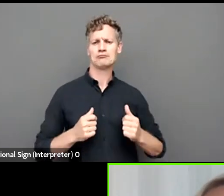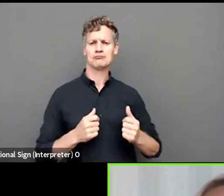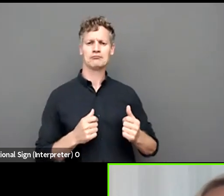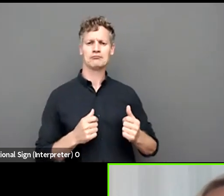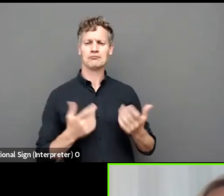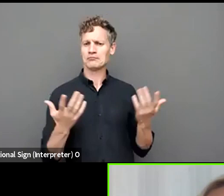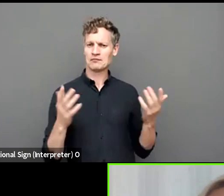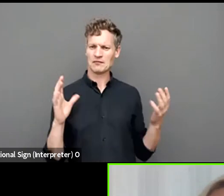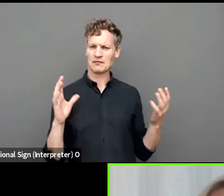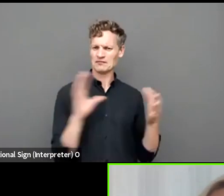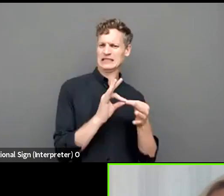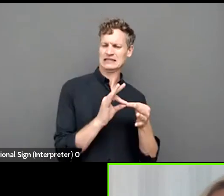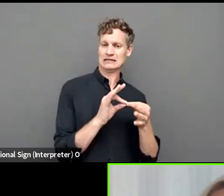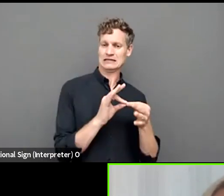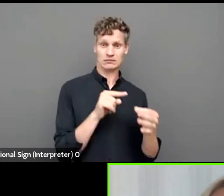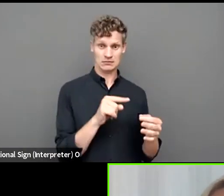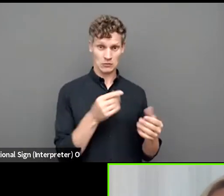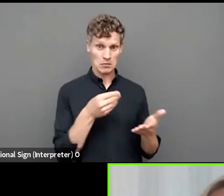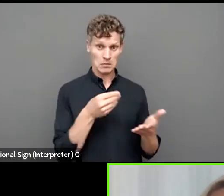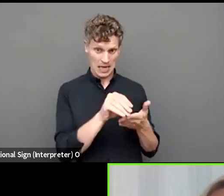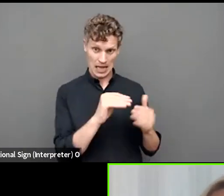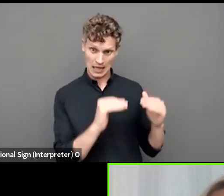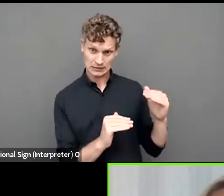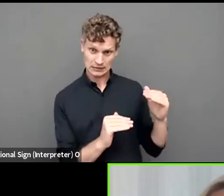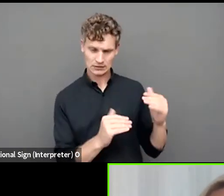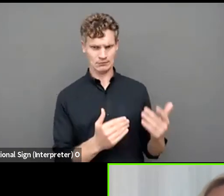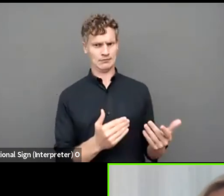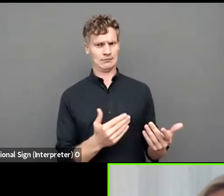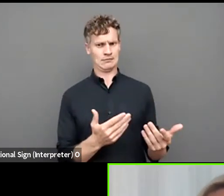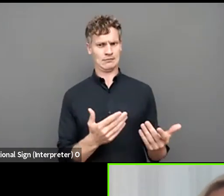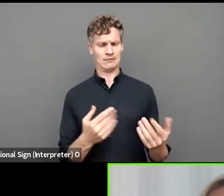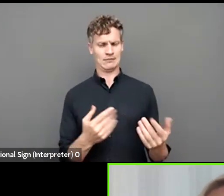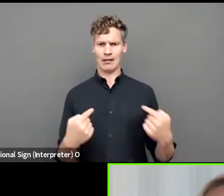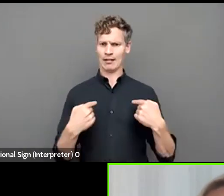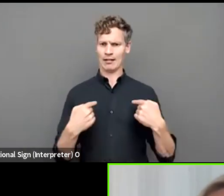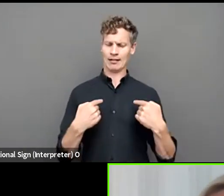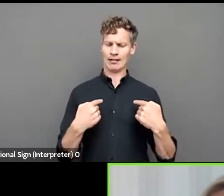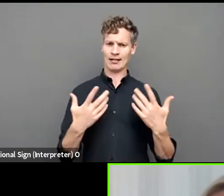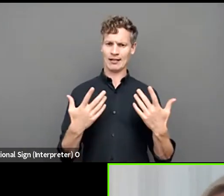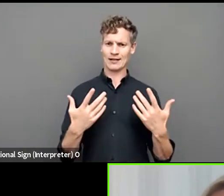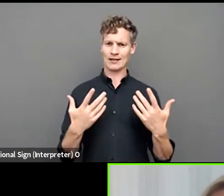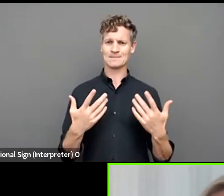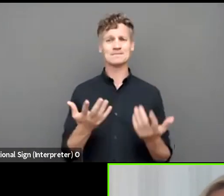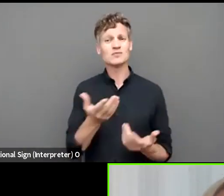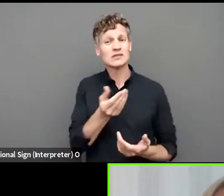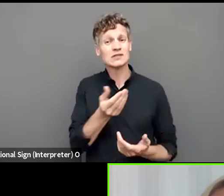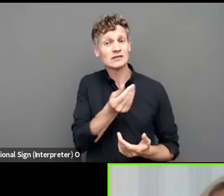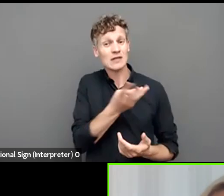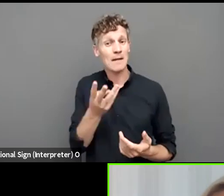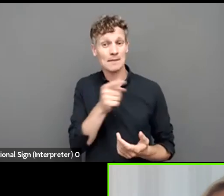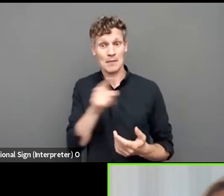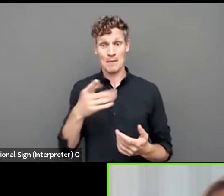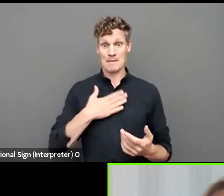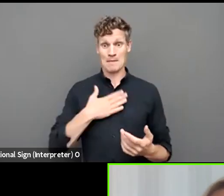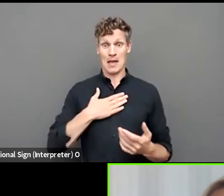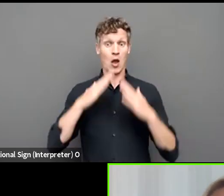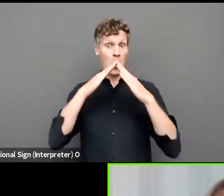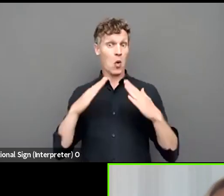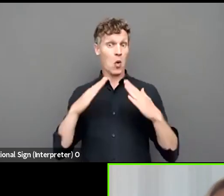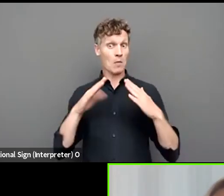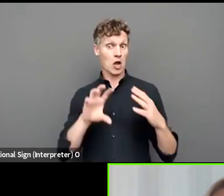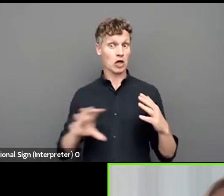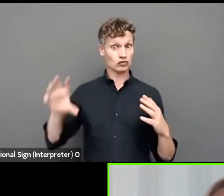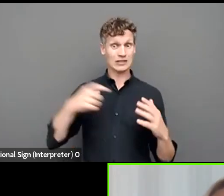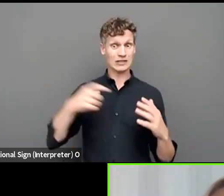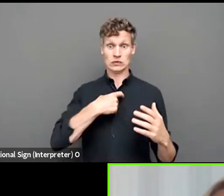example, about a practice that is still common in many countries, including my home country, Switzerland, but not so much in the US, for example, that people